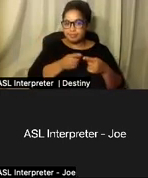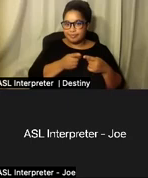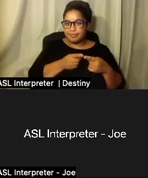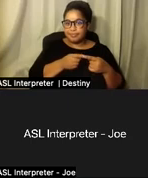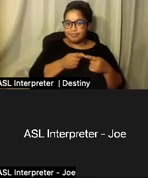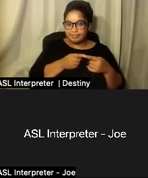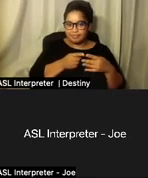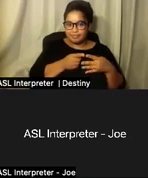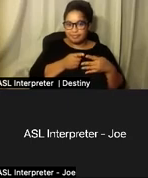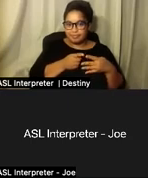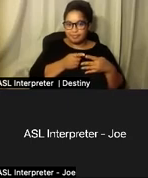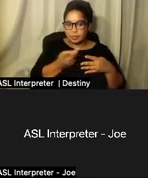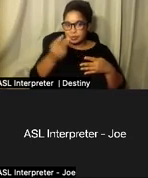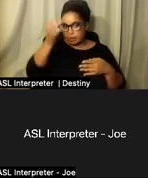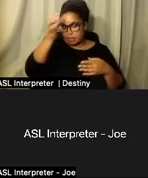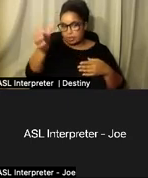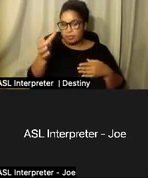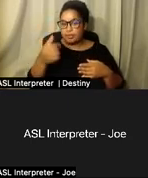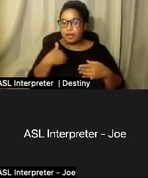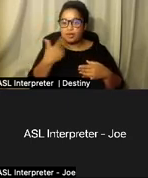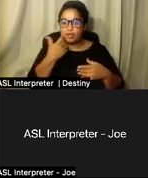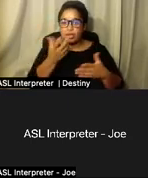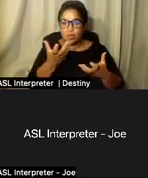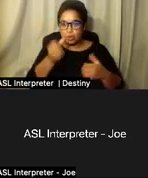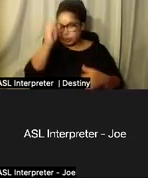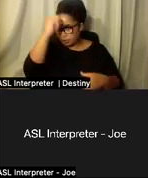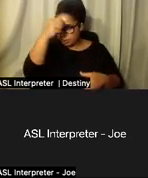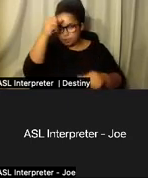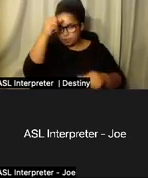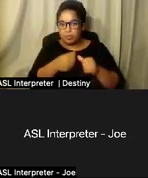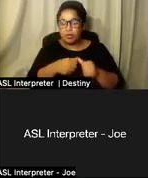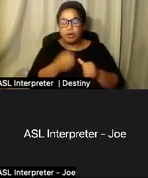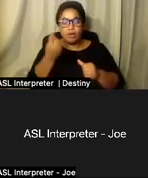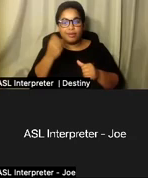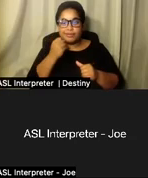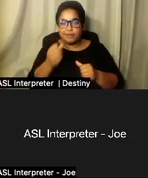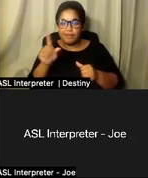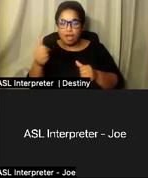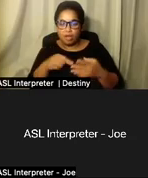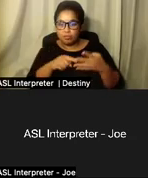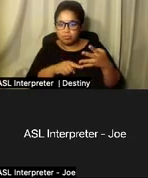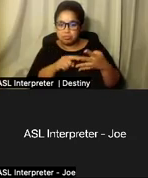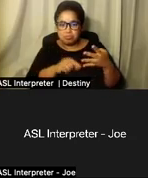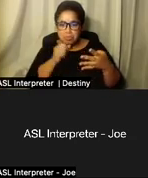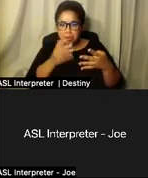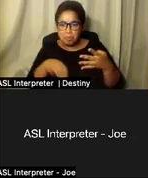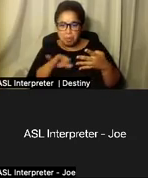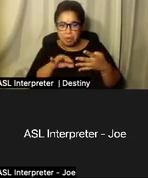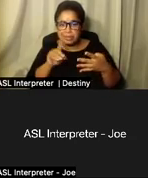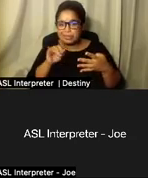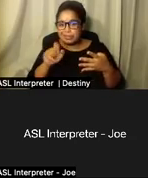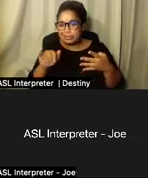two concepts that I really want you to remember. You know, it's not that the others, especially density and